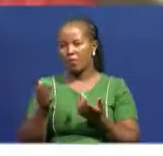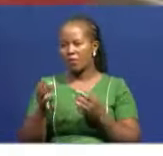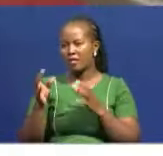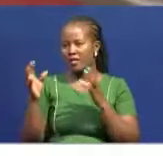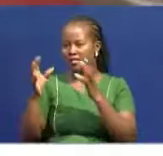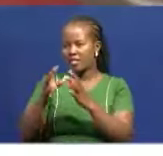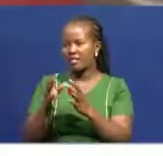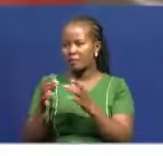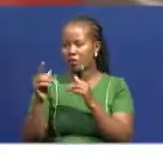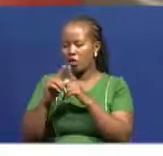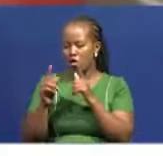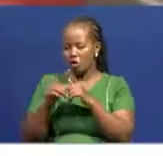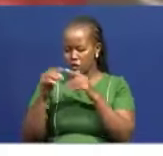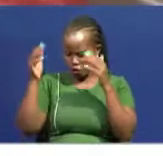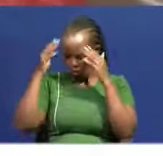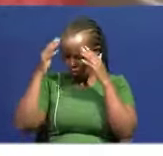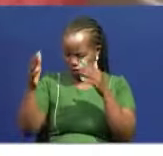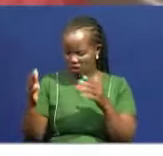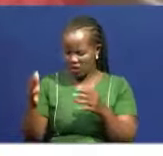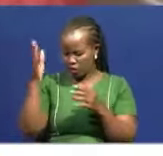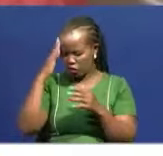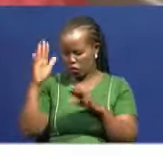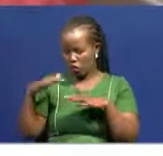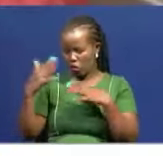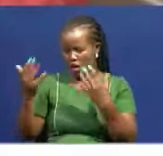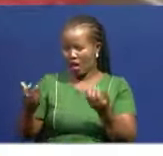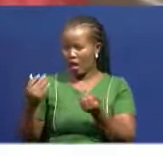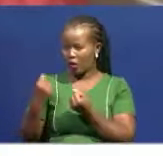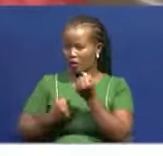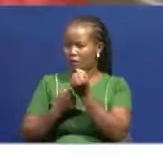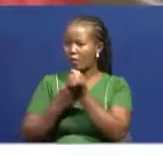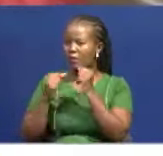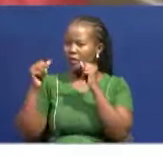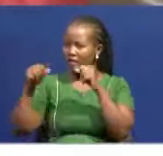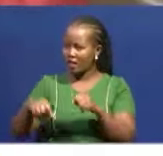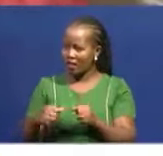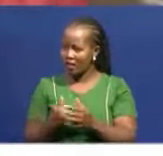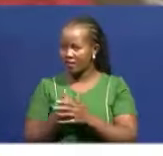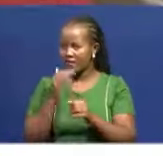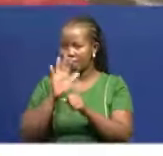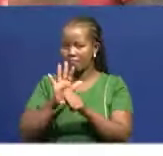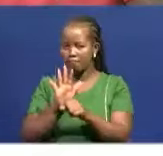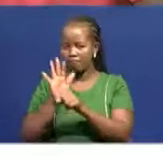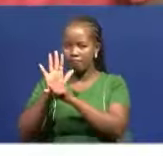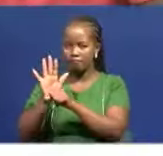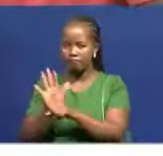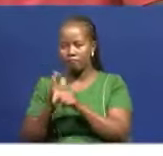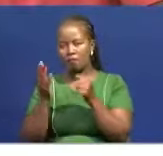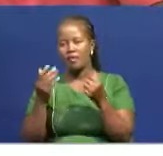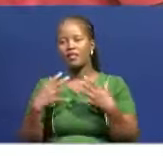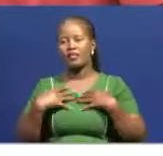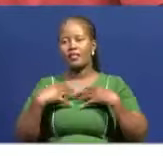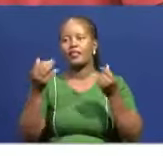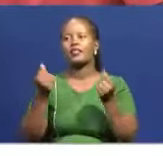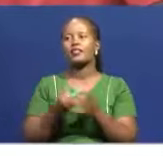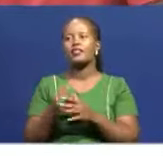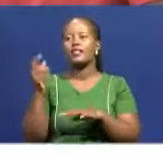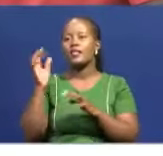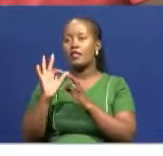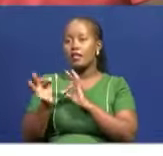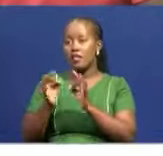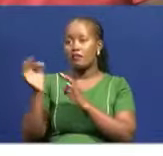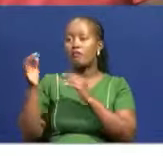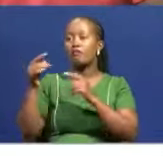think are also looking to see how they can support a lot of the franchises in keeping them fit. Once you've already started a competition like